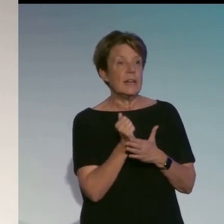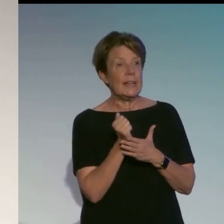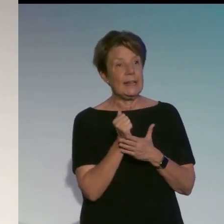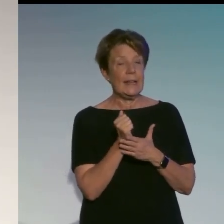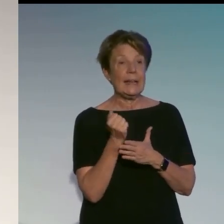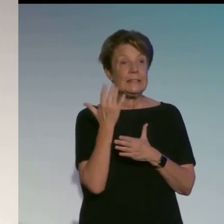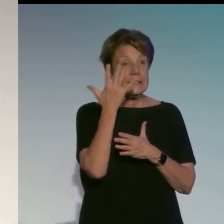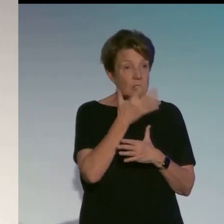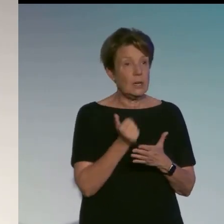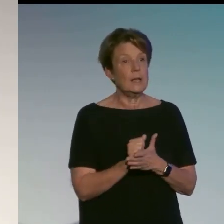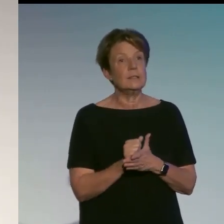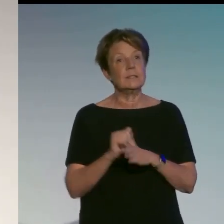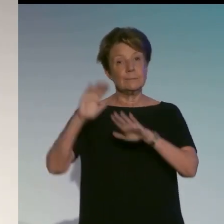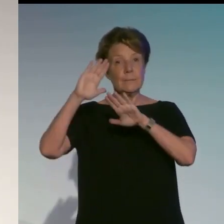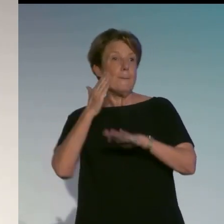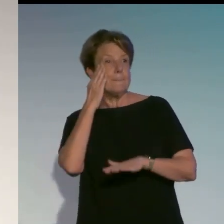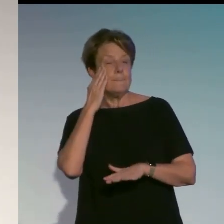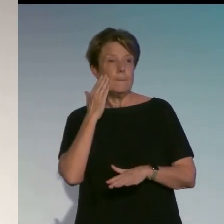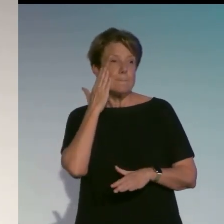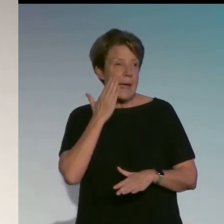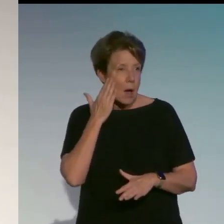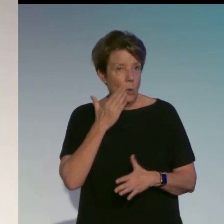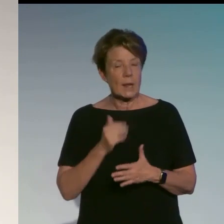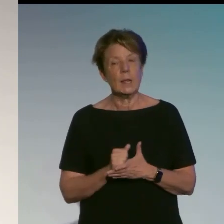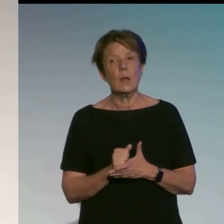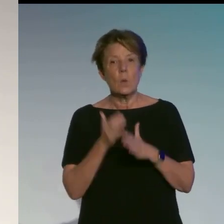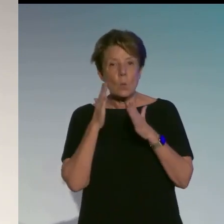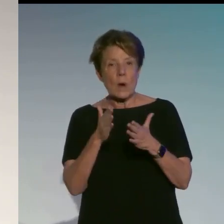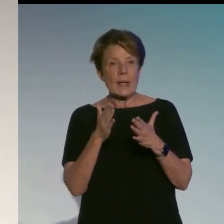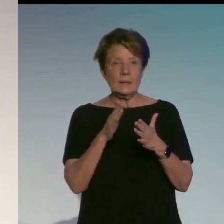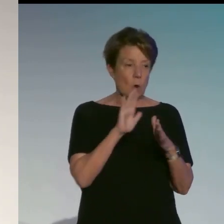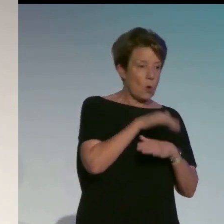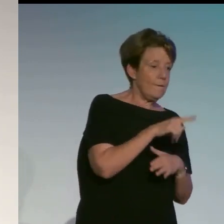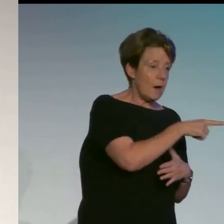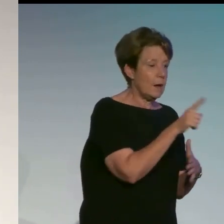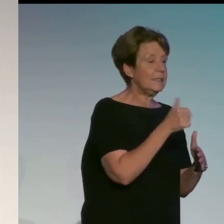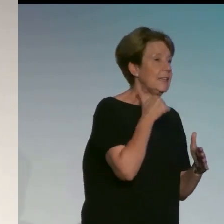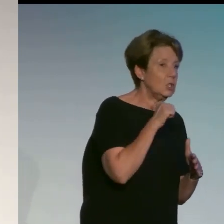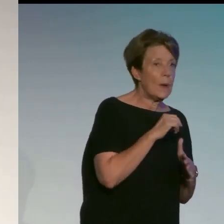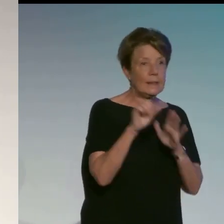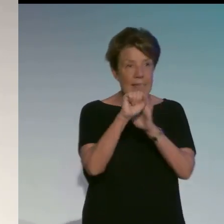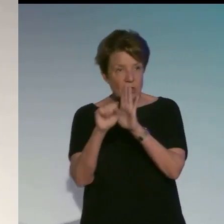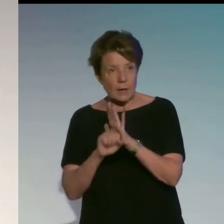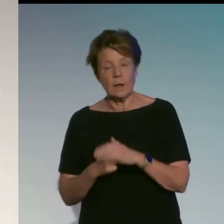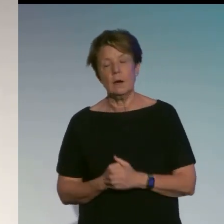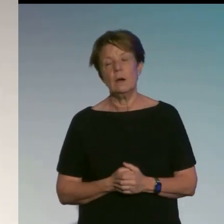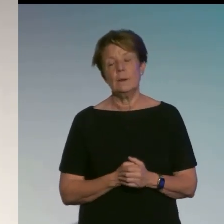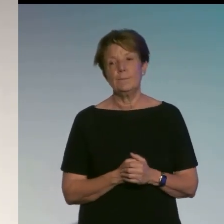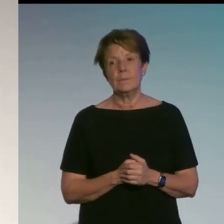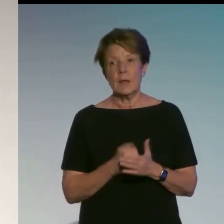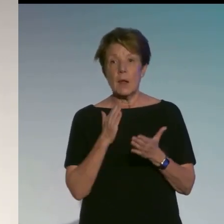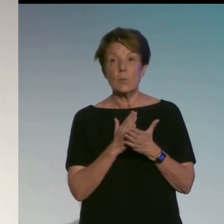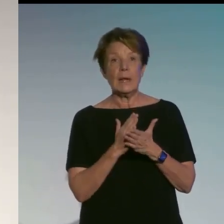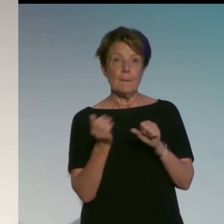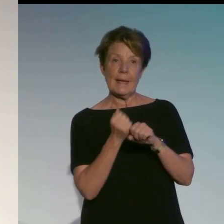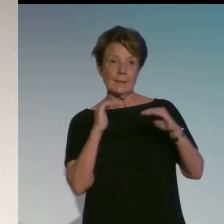Ao Māori forms of even gender and sexuality as well. So that's really great for us. It actually lifts the bar